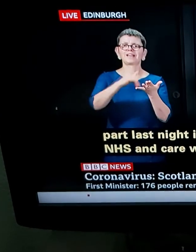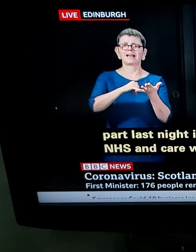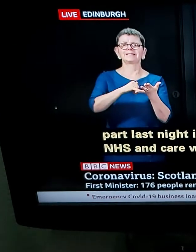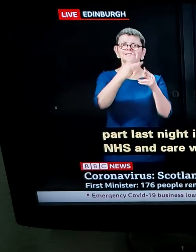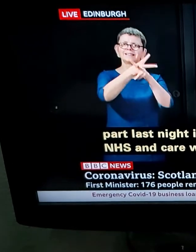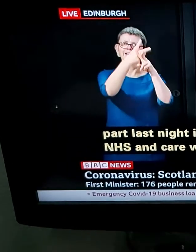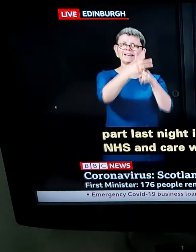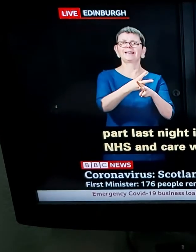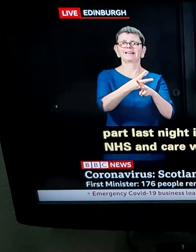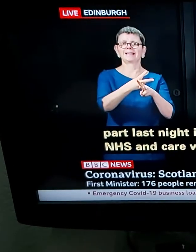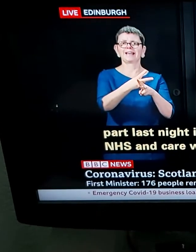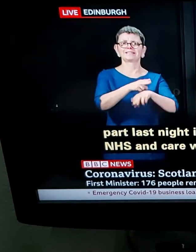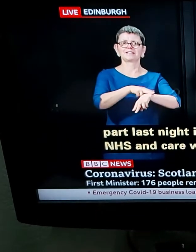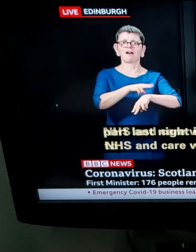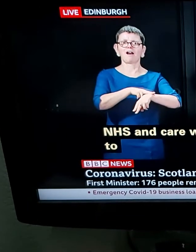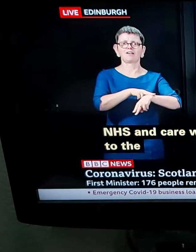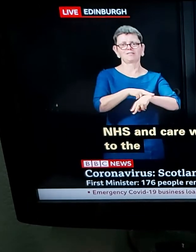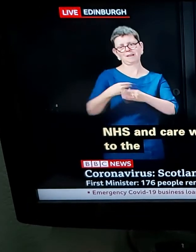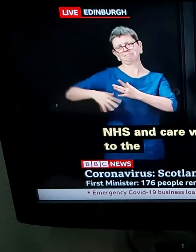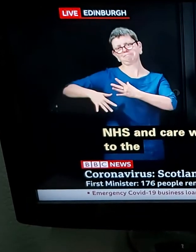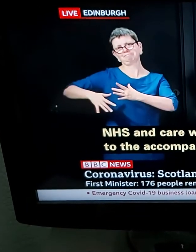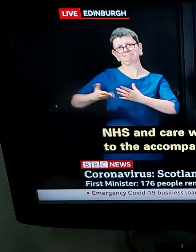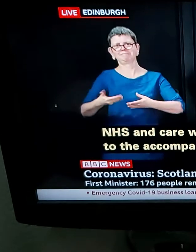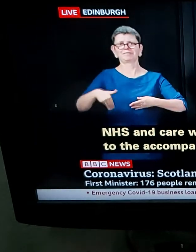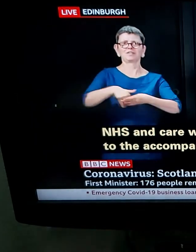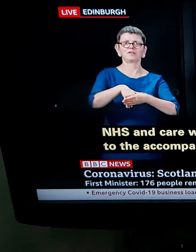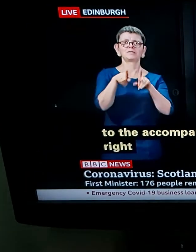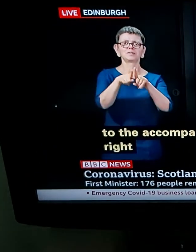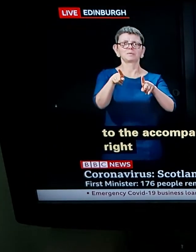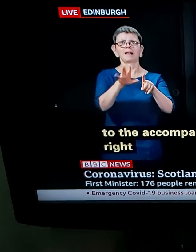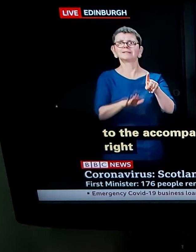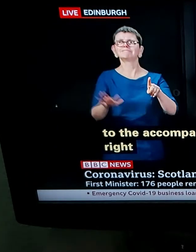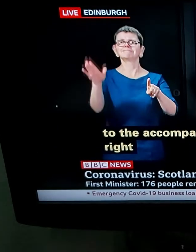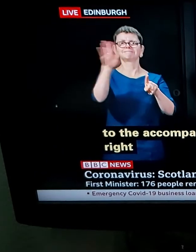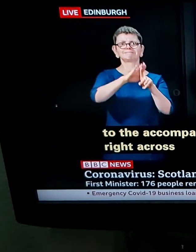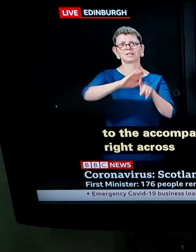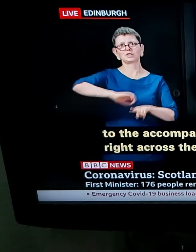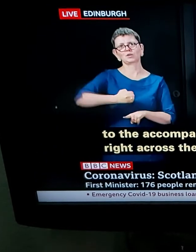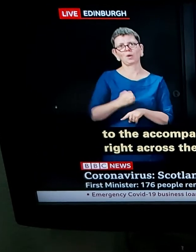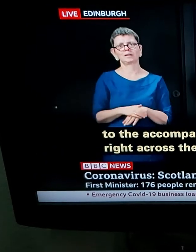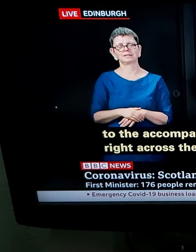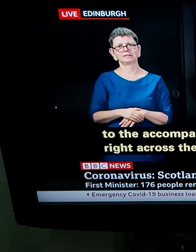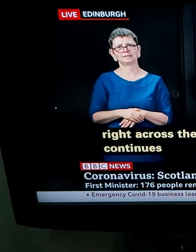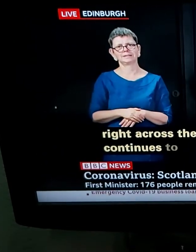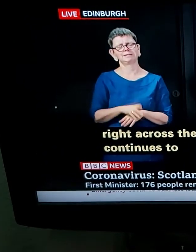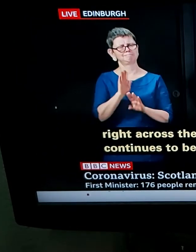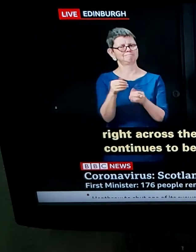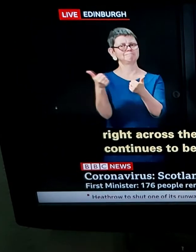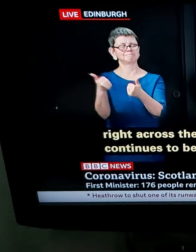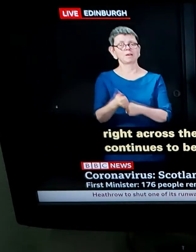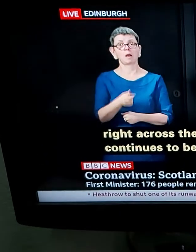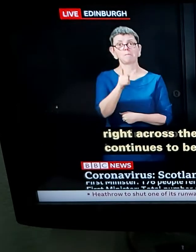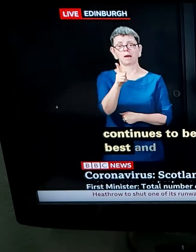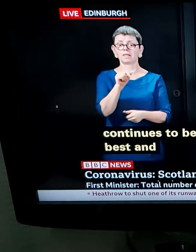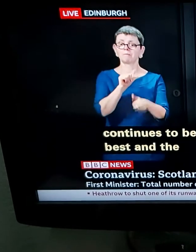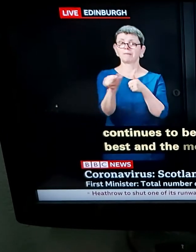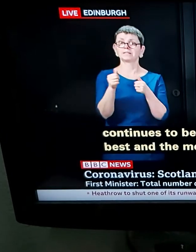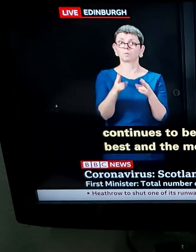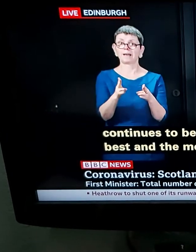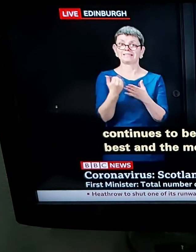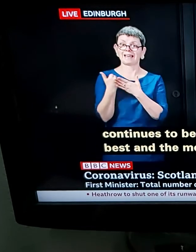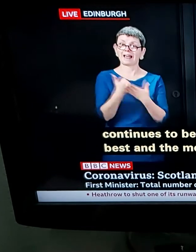the bagpipes right across the country. But it continues to be the case that the best and the most important way in which all of us can help